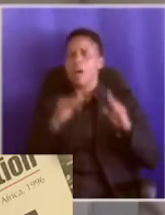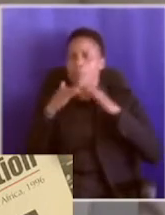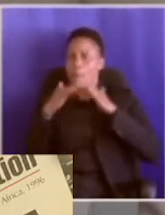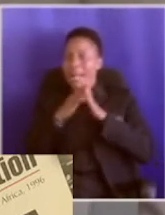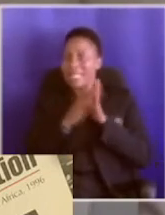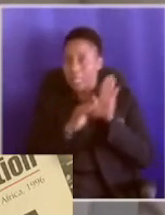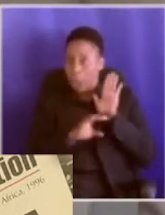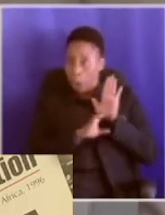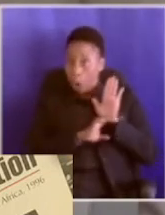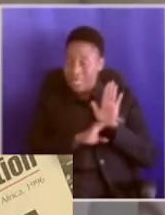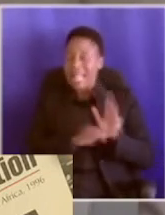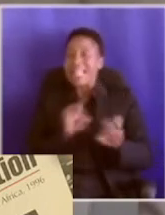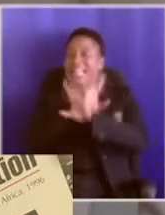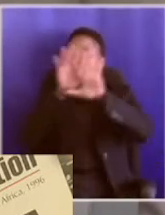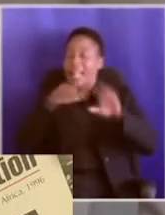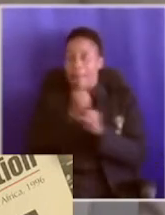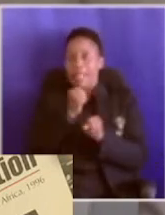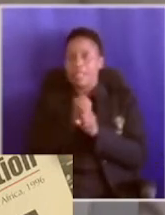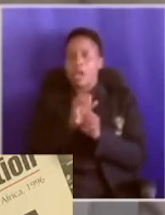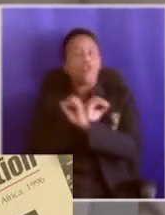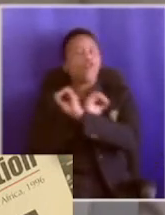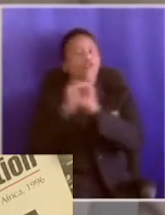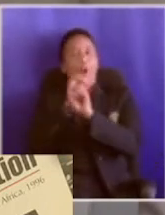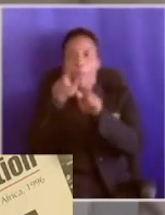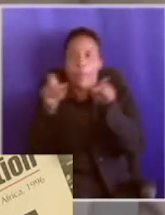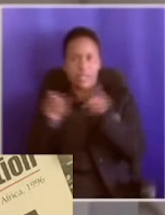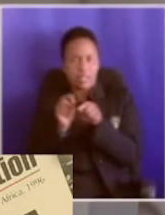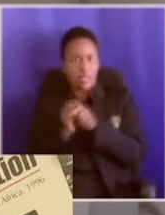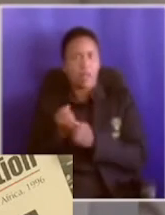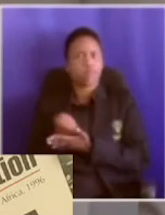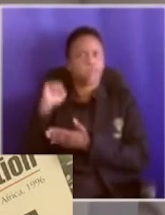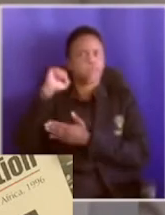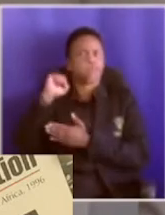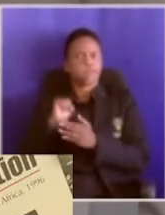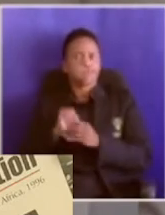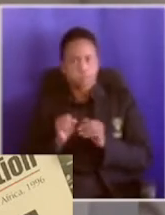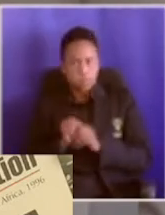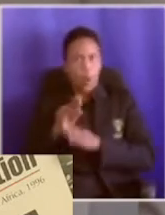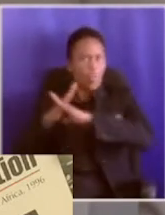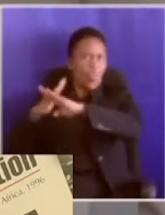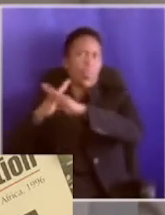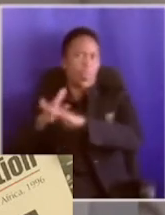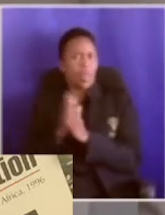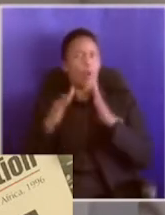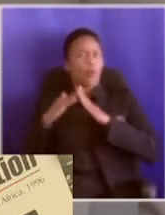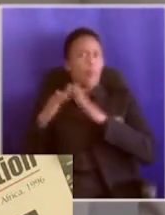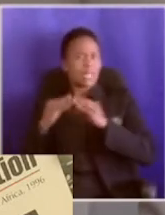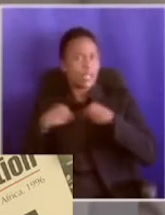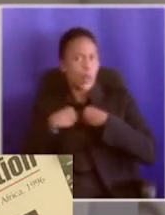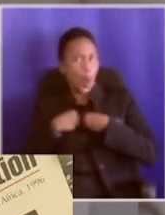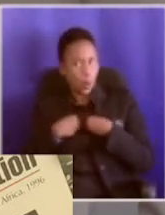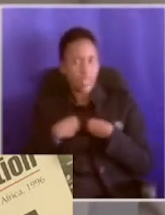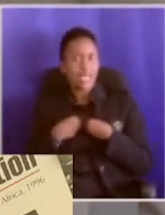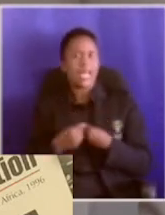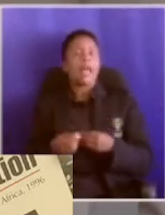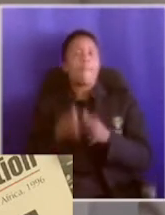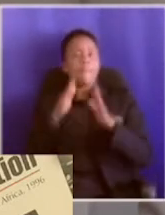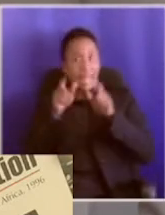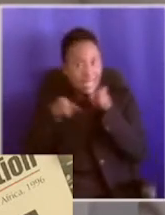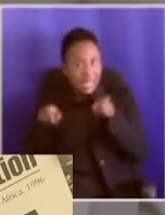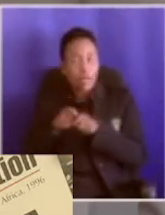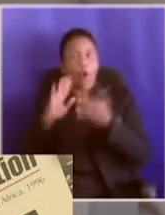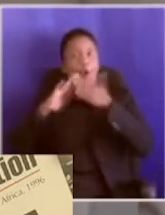clear that no one may be deprived of property, and that a person or community whose tenure